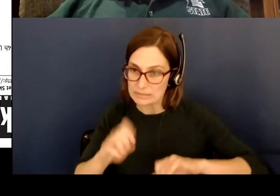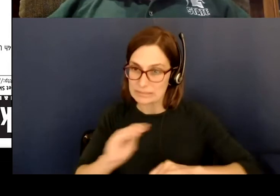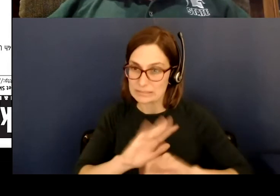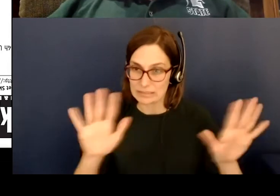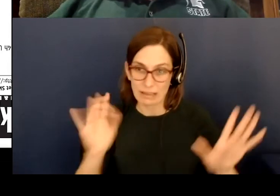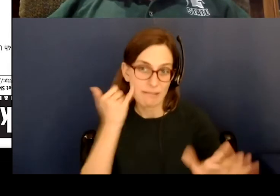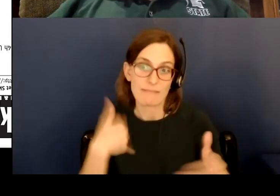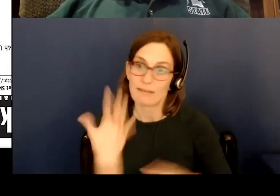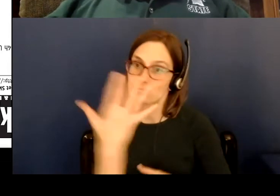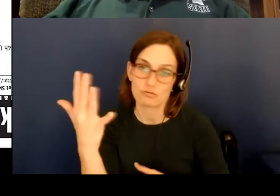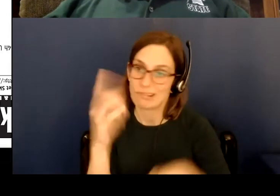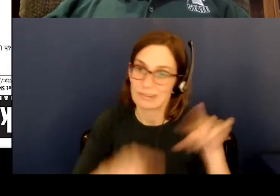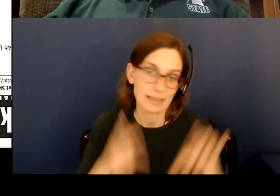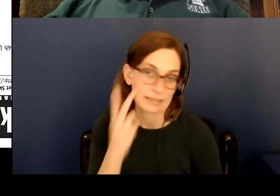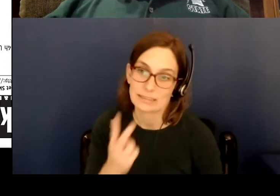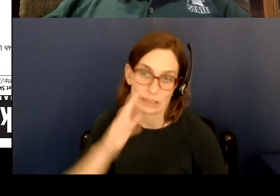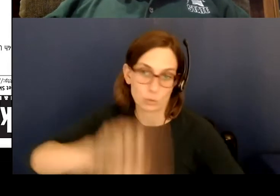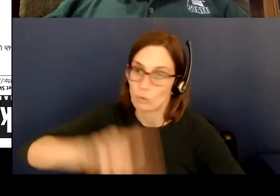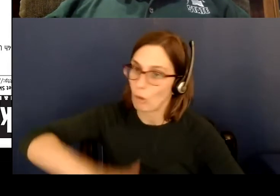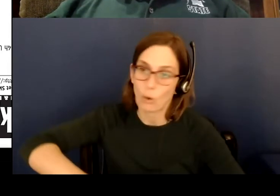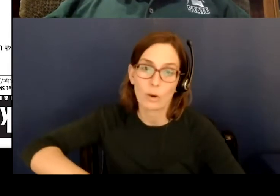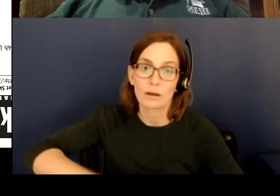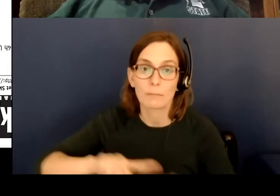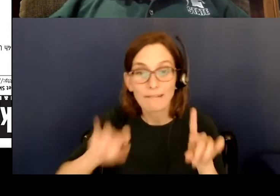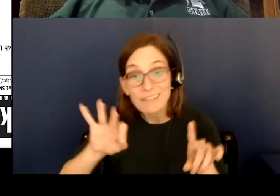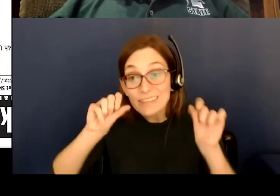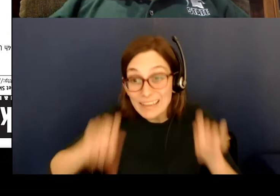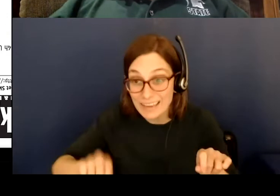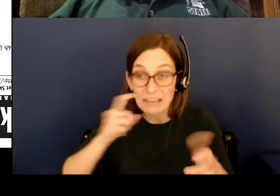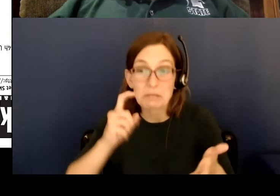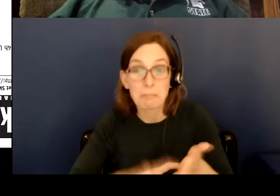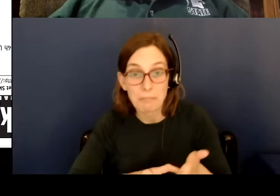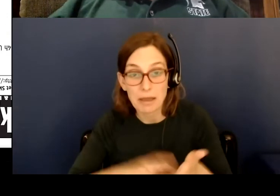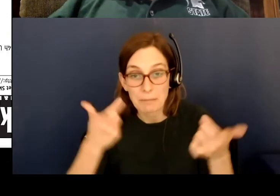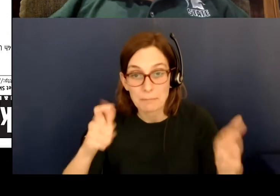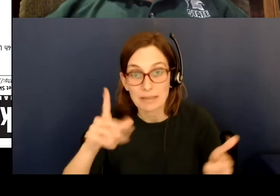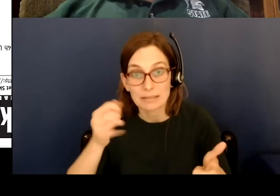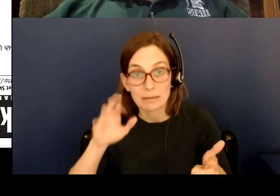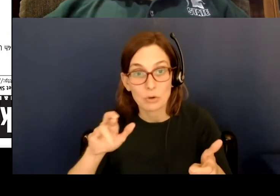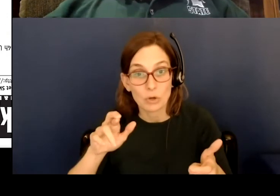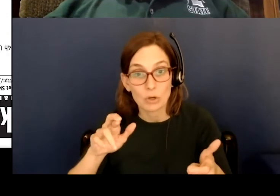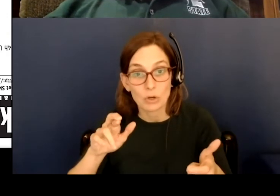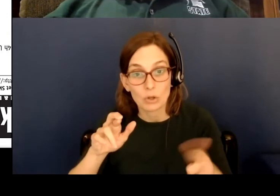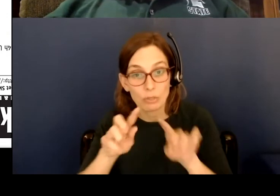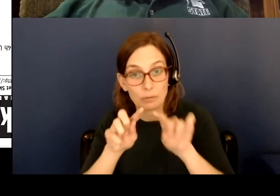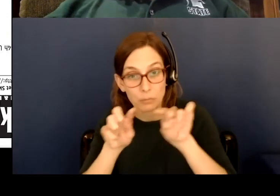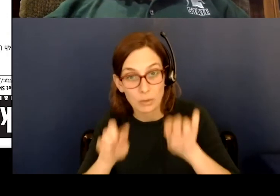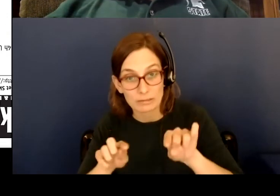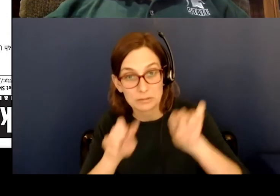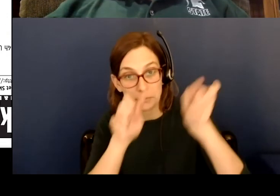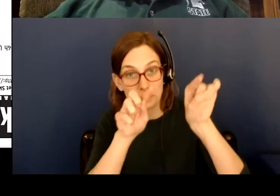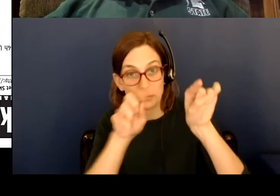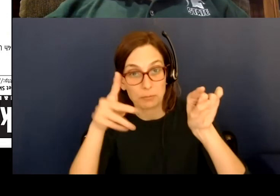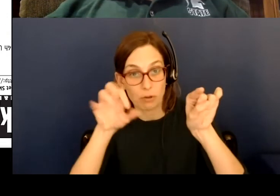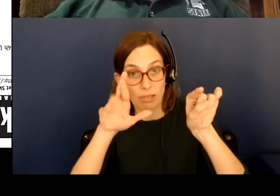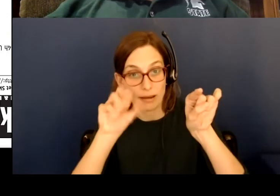you're not going to see it. But if you can find the Big Dipper and you remember those pointer stars that point to Polaris, those pointer stars, if you